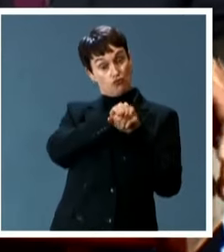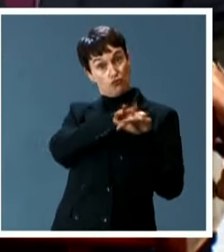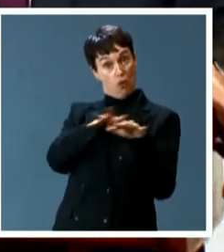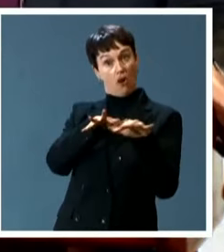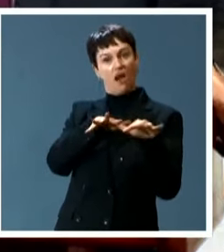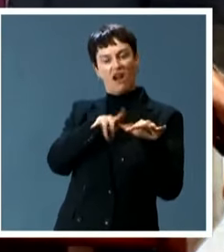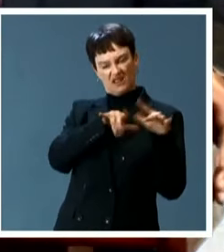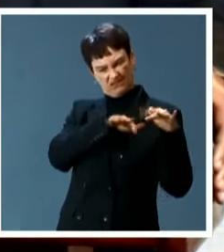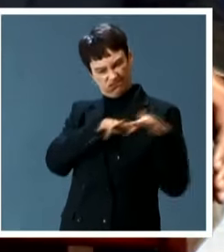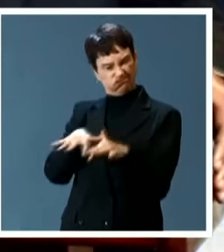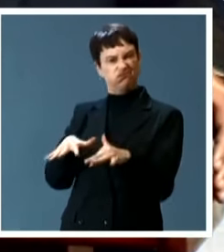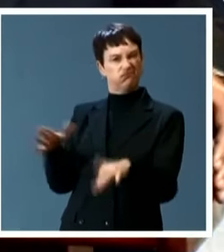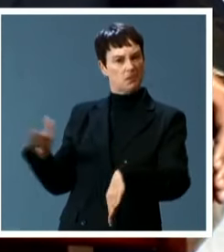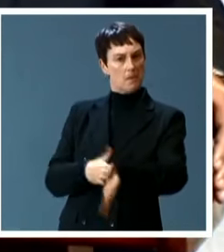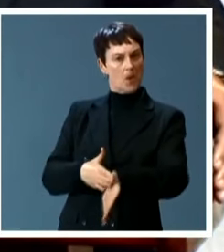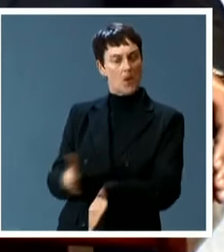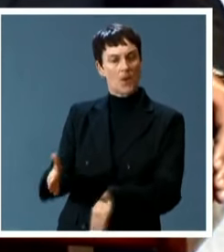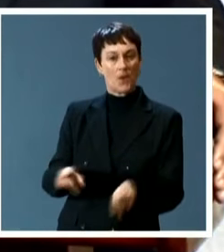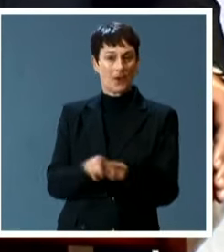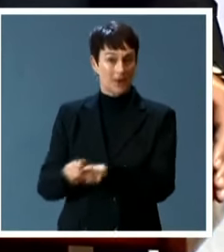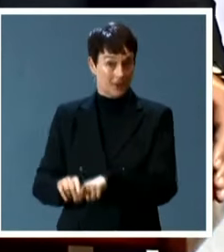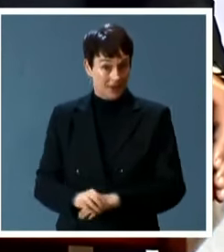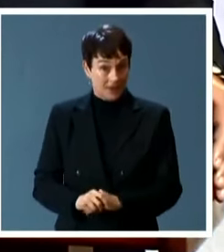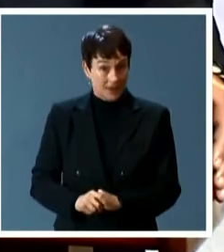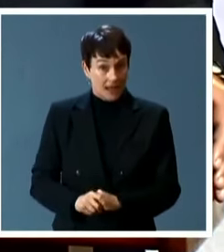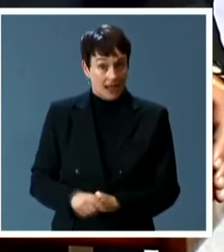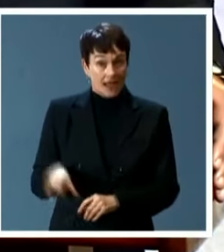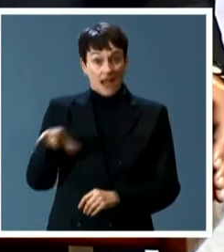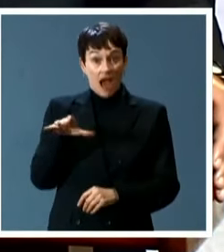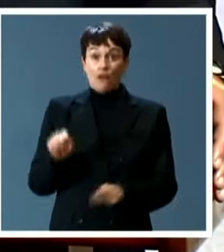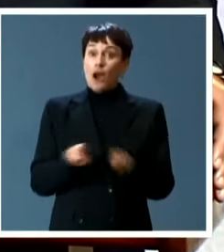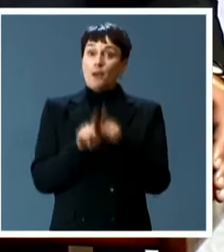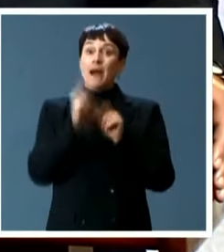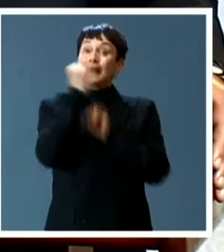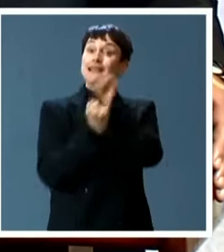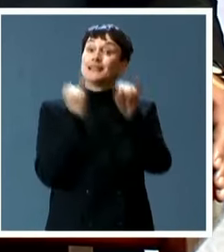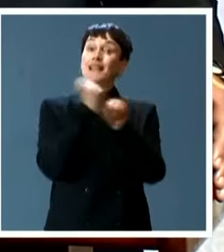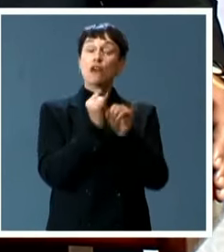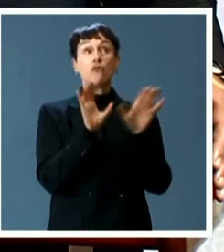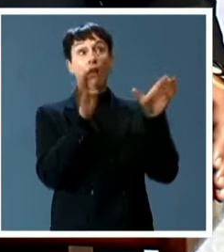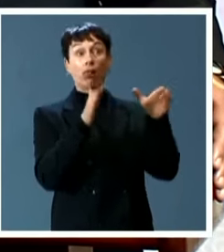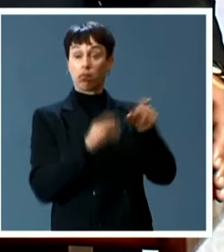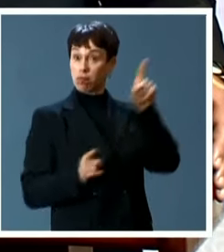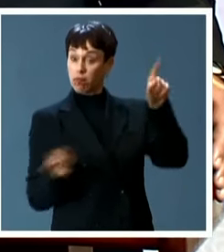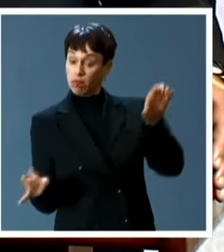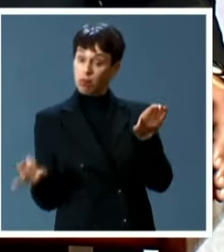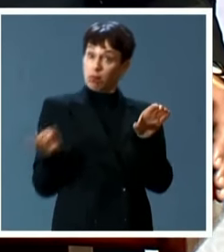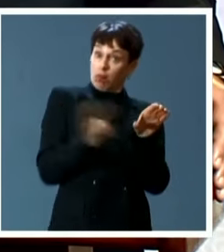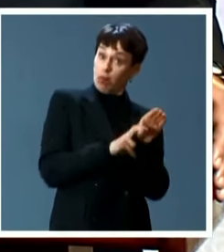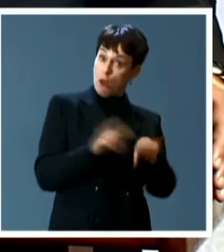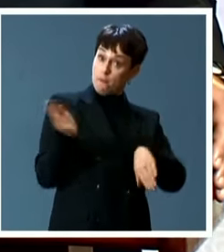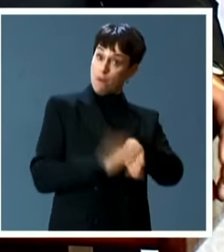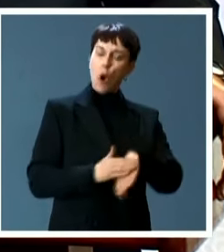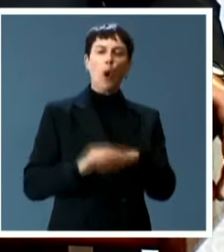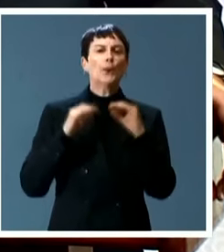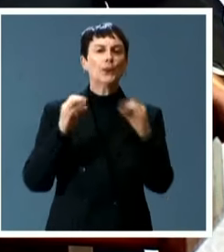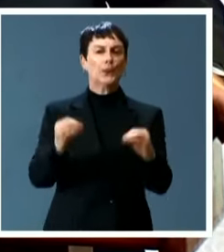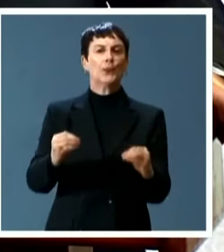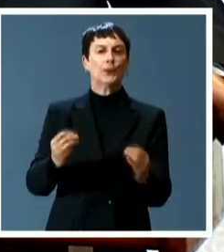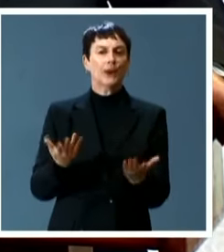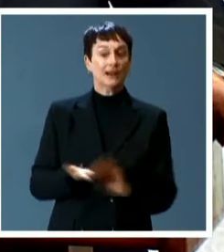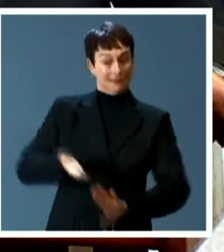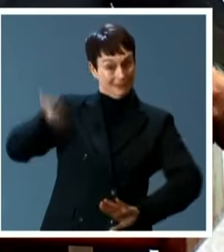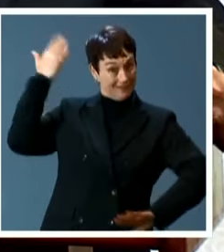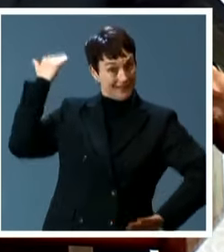Second, African countries are underrepresented in the international institutions that were created after the Second World War because